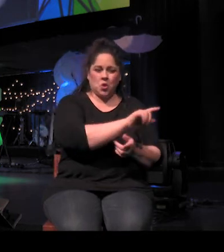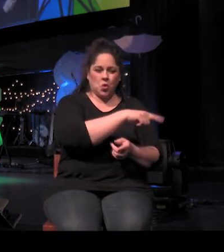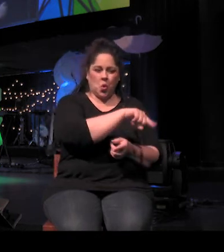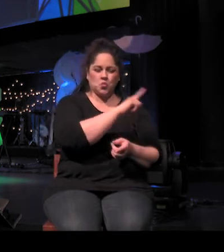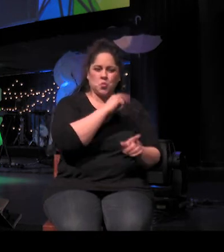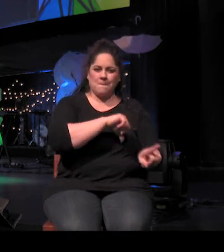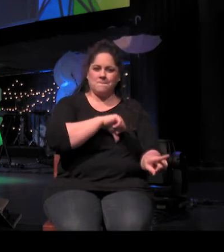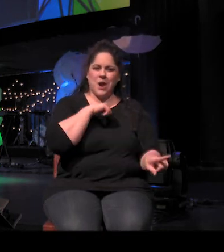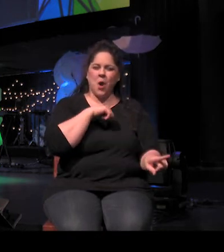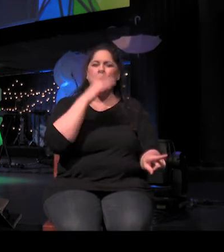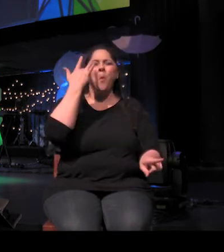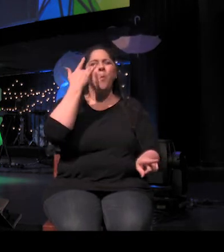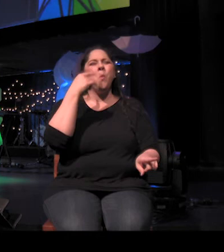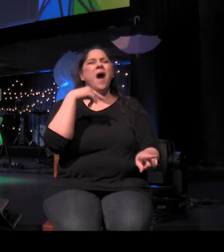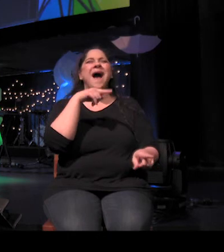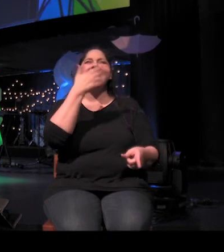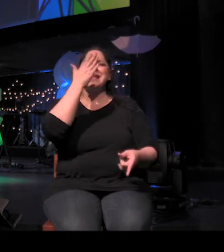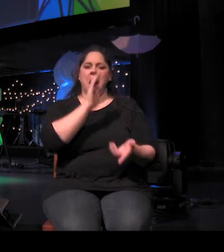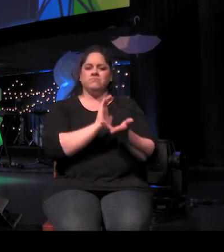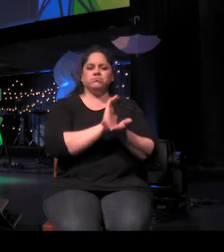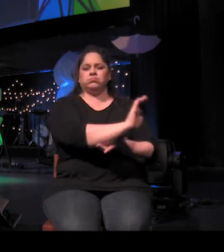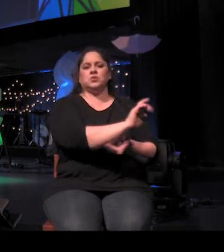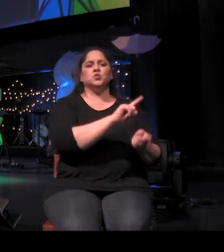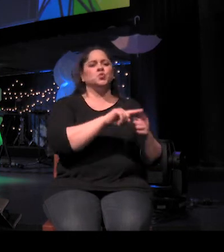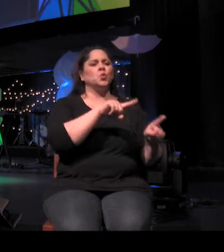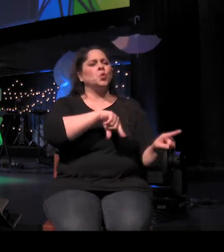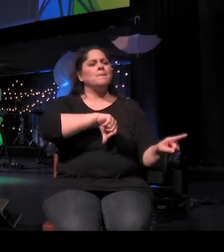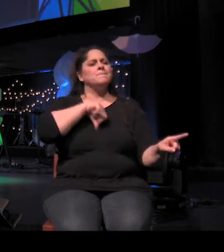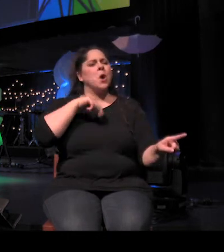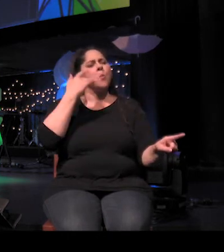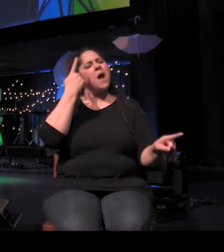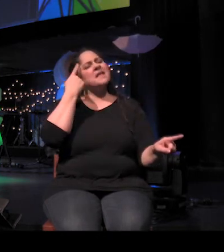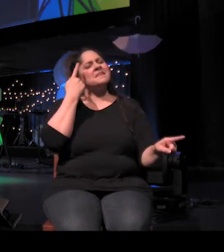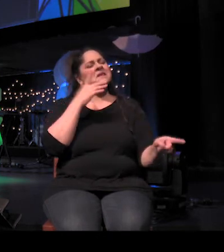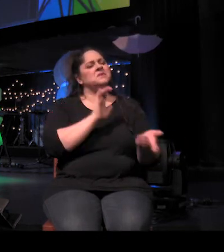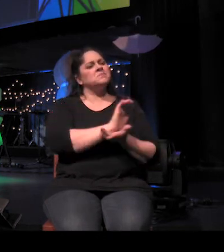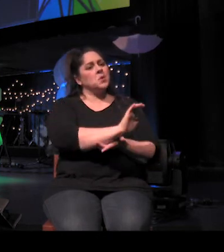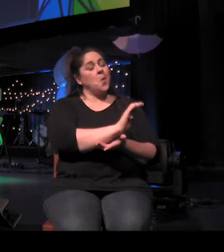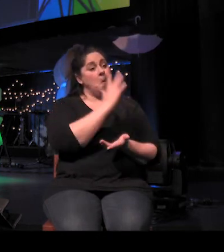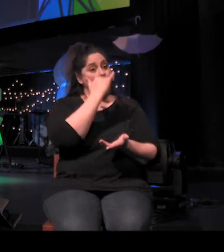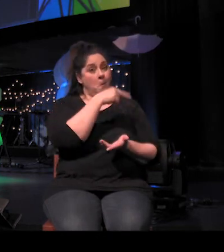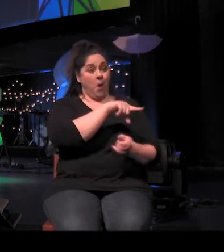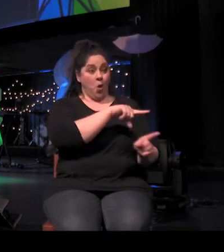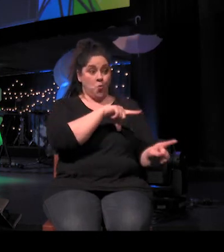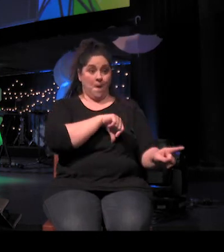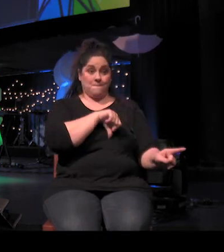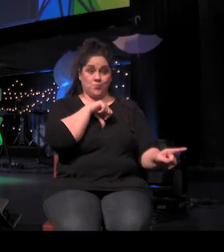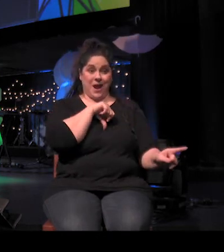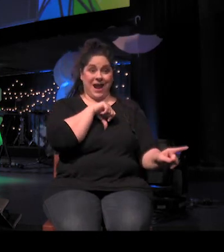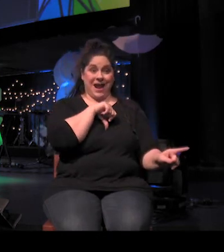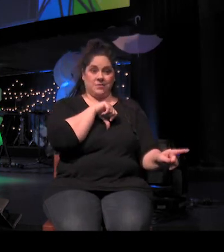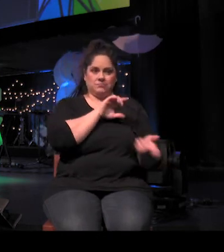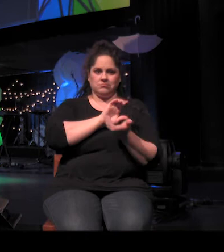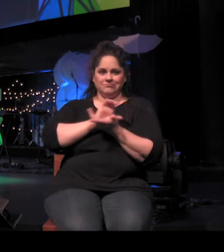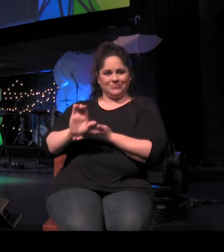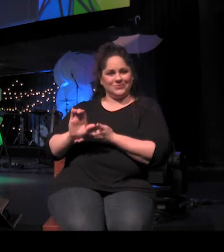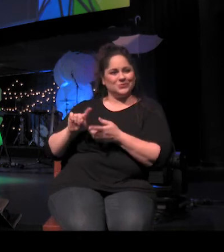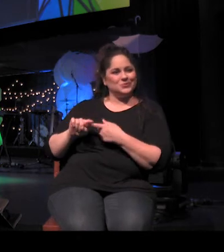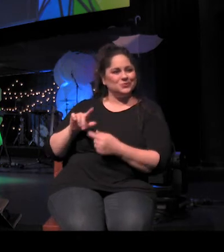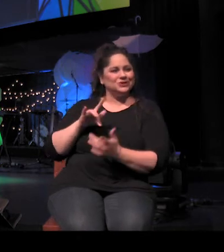Why does God oppose the proud? Why do you think God opposes the proud? Because the proud oppose